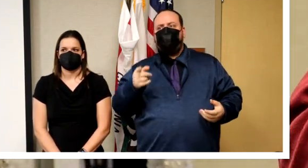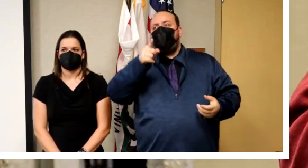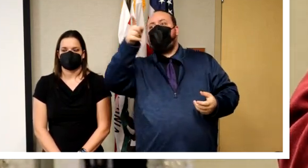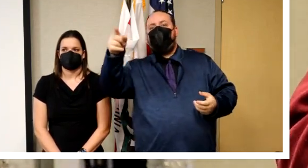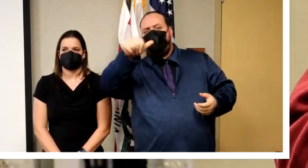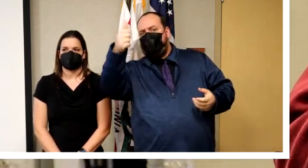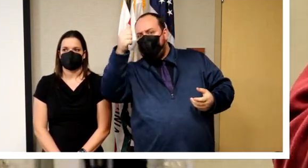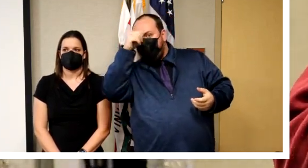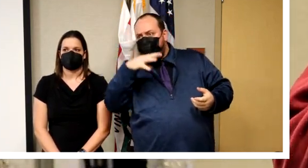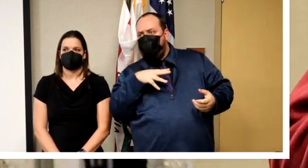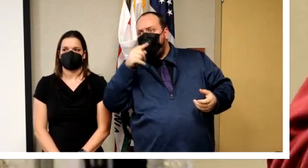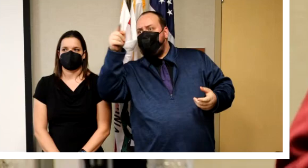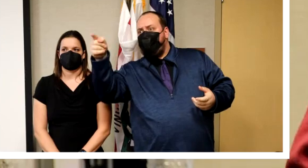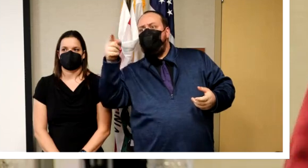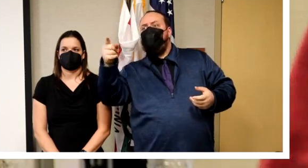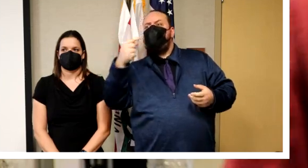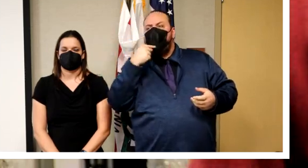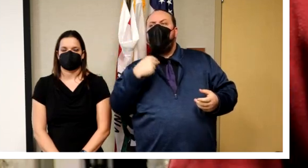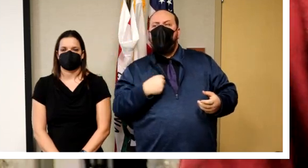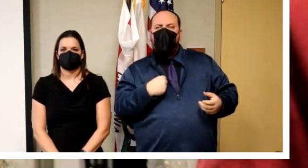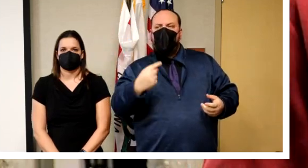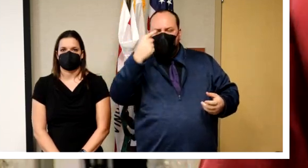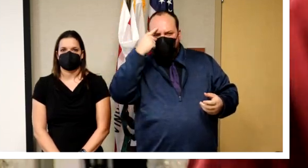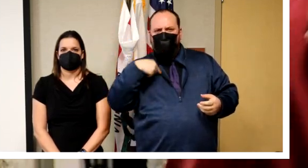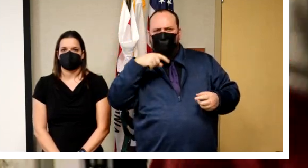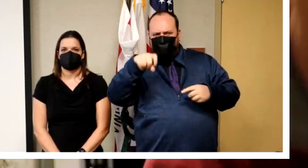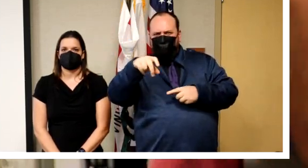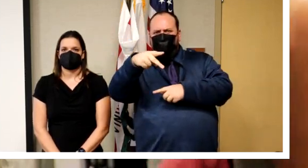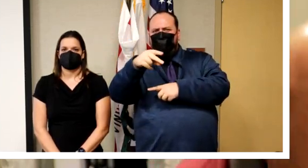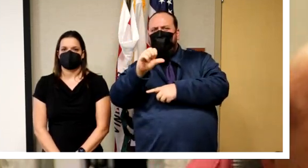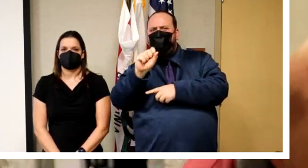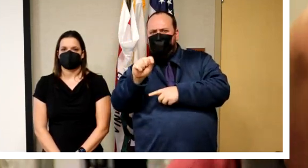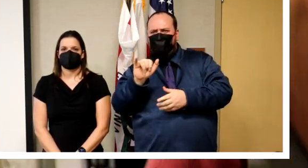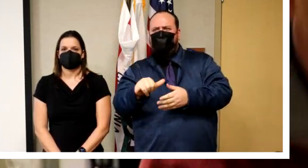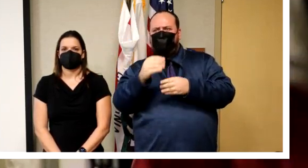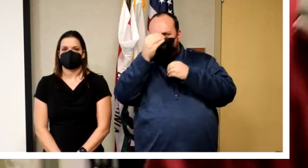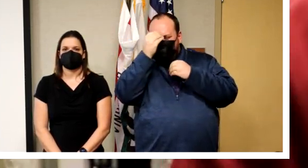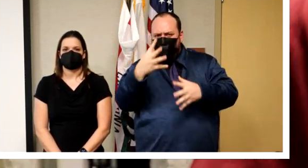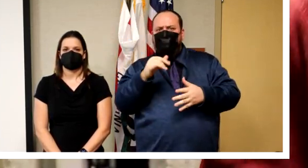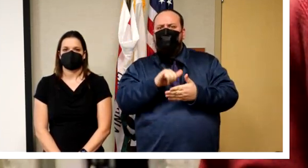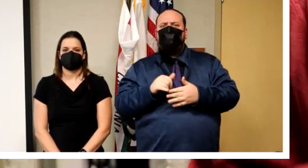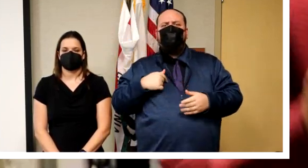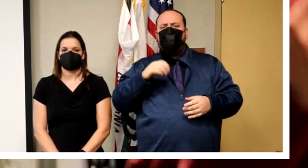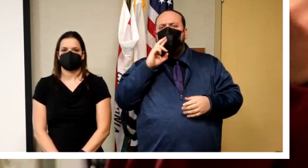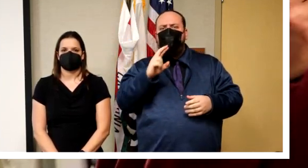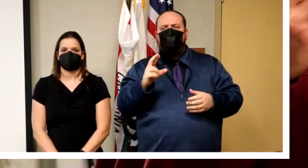to post the information that I don't know if you want to post that we're seeking